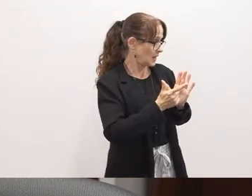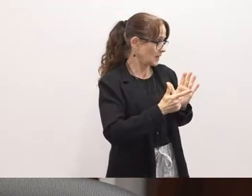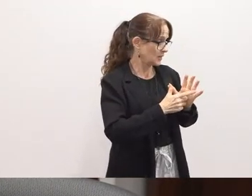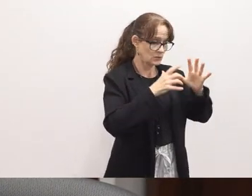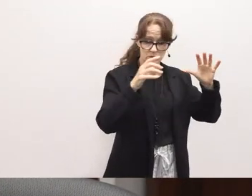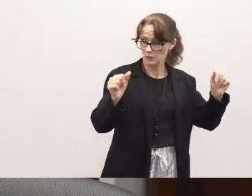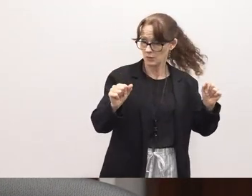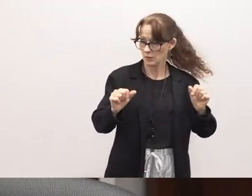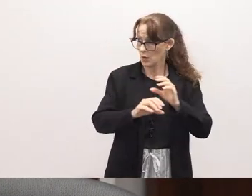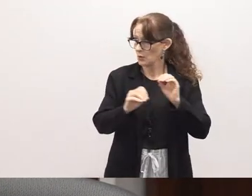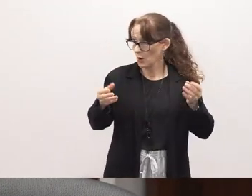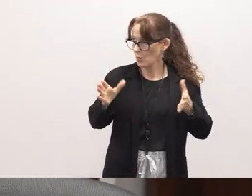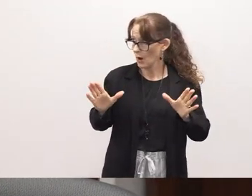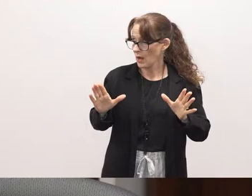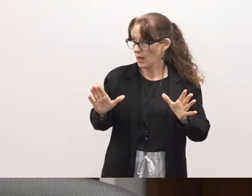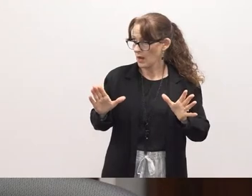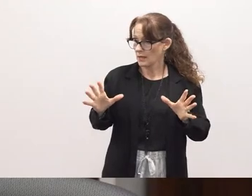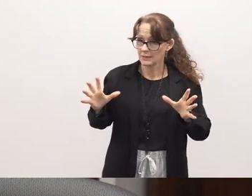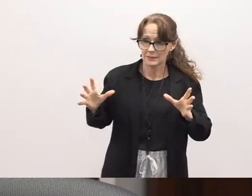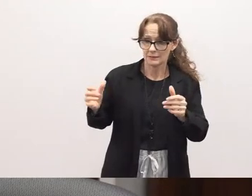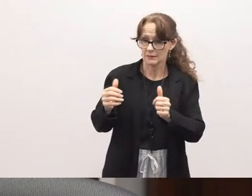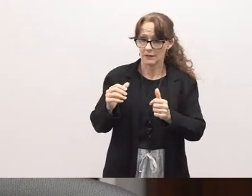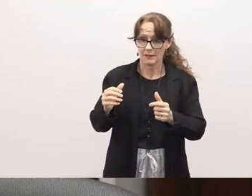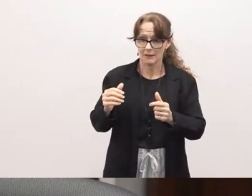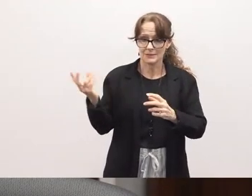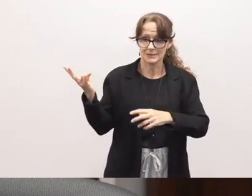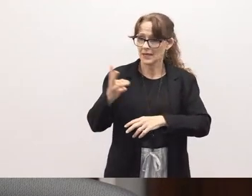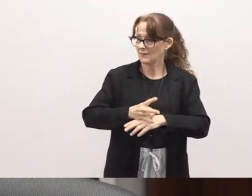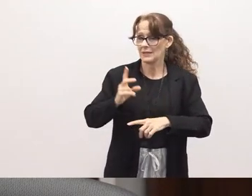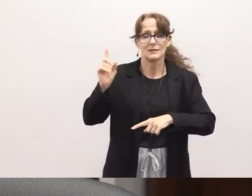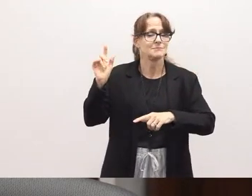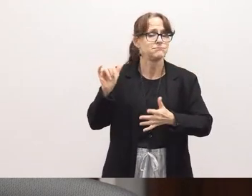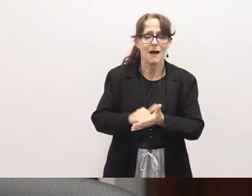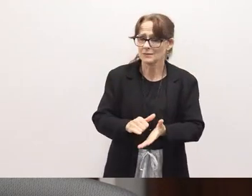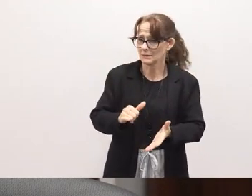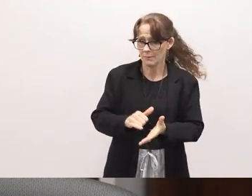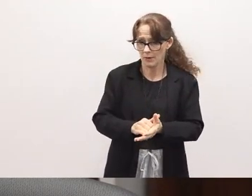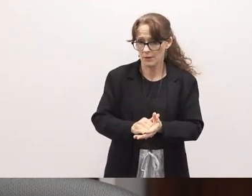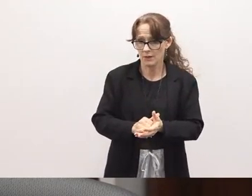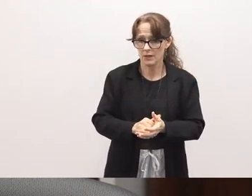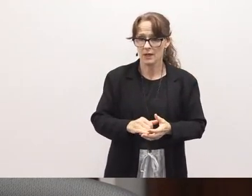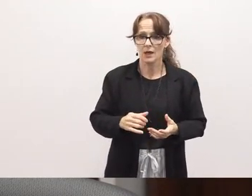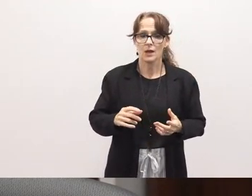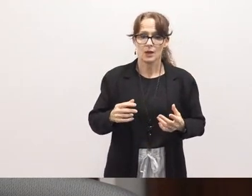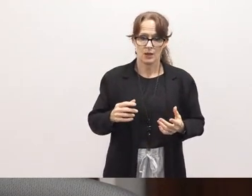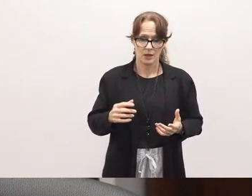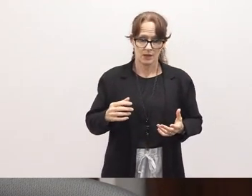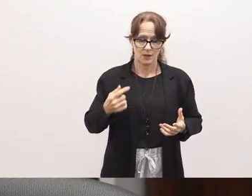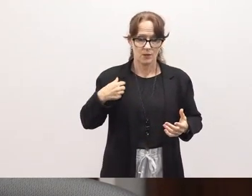superintendent, that there was no way to get us an item 7 days in advance, I think we fall into a very